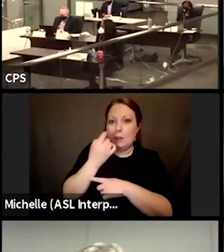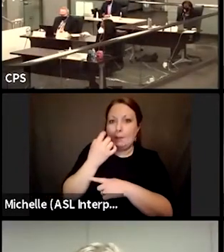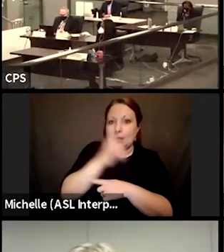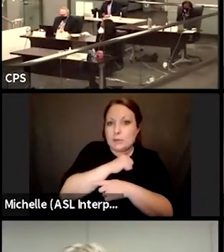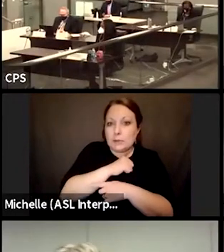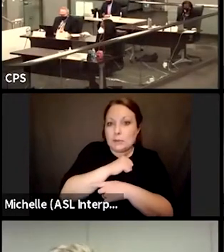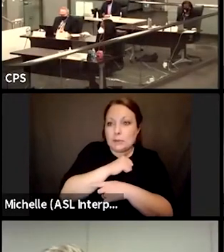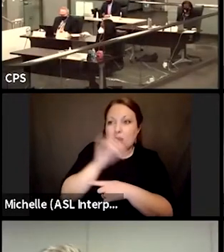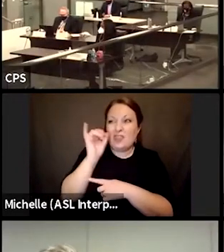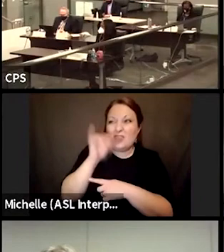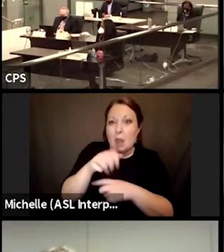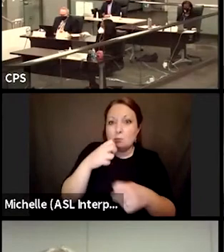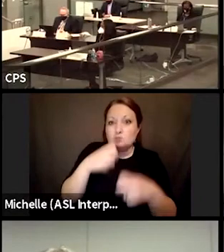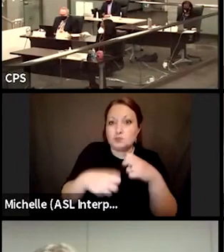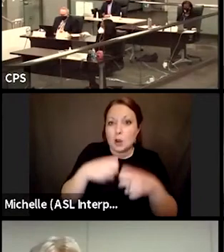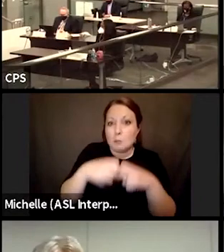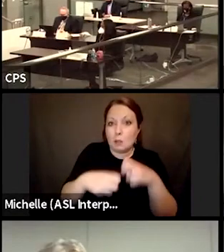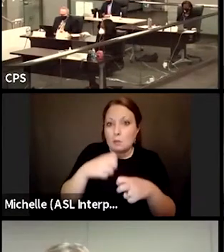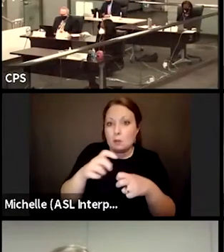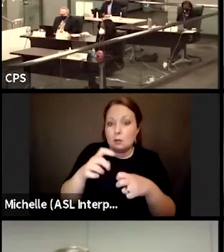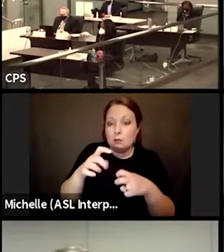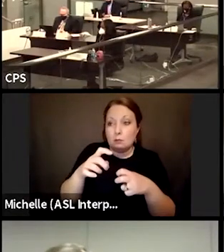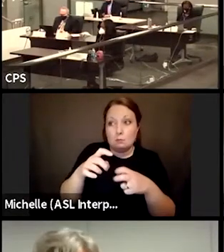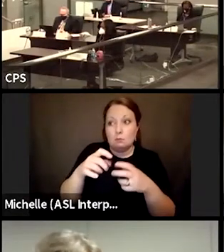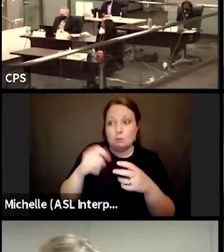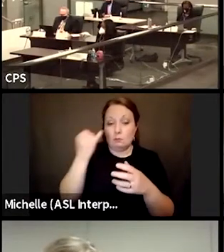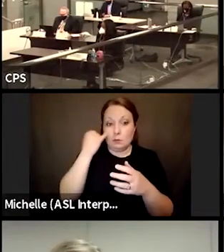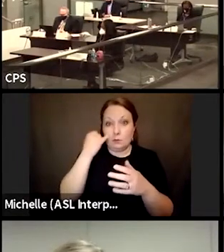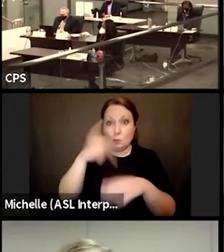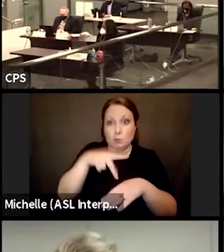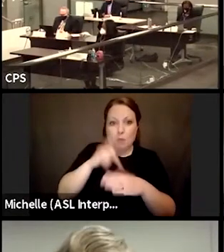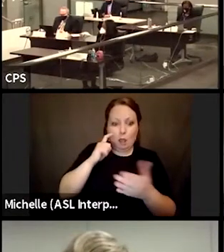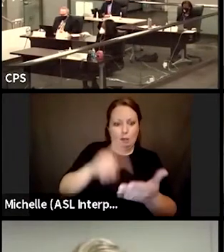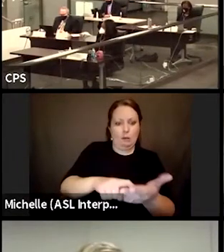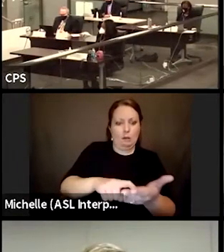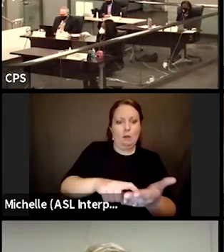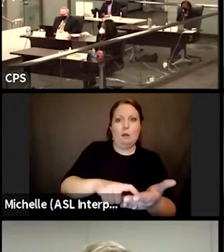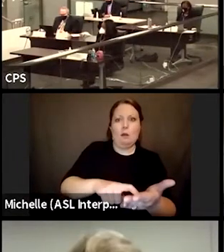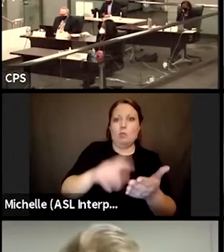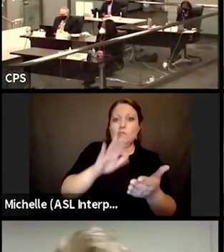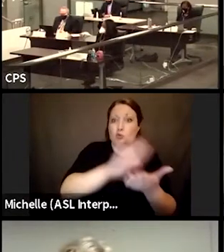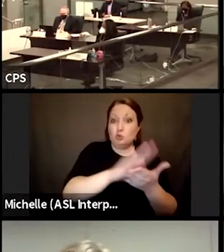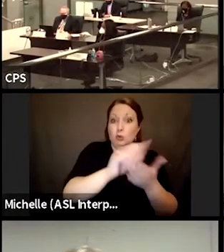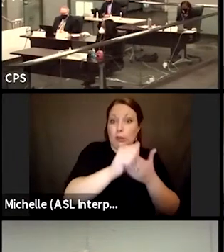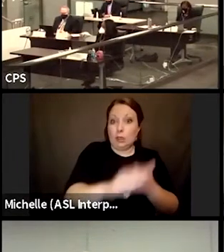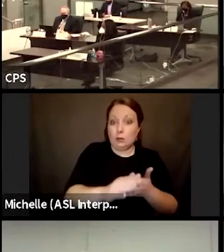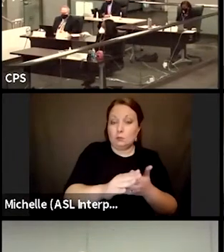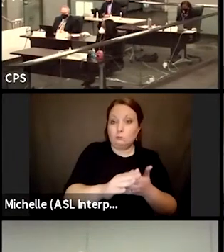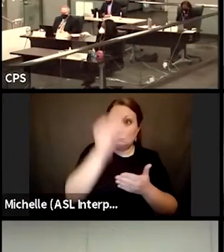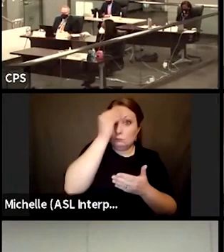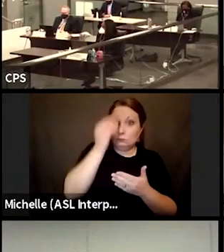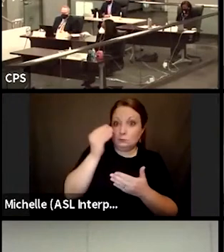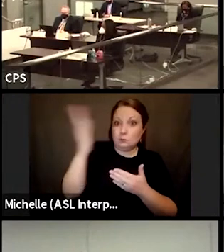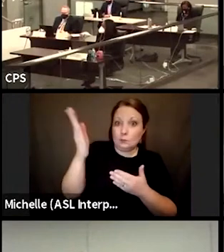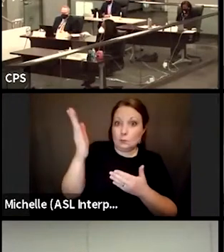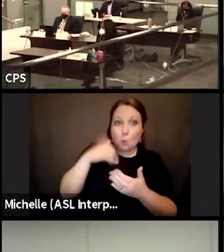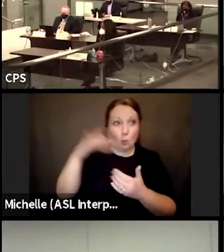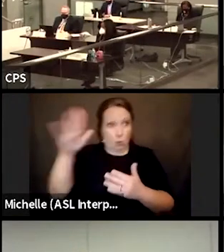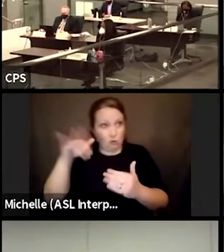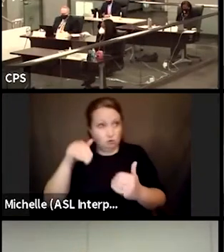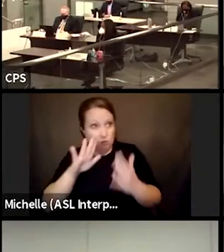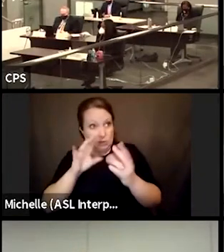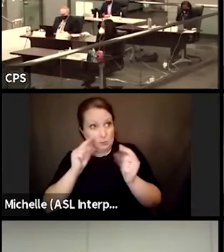deficiency as identified by the principal, who is the leader of the school, yes, would be addressed